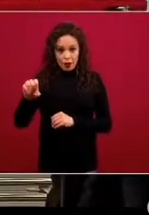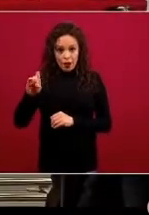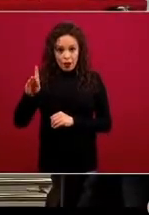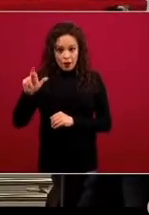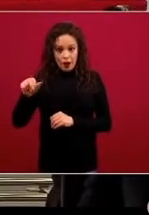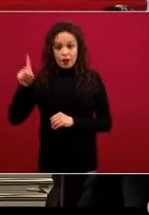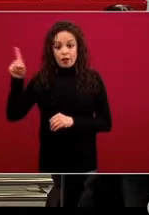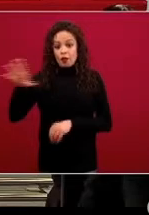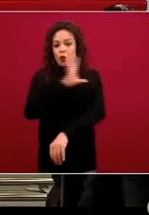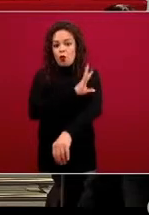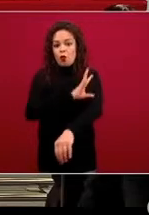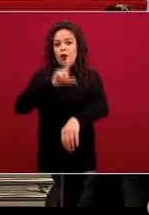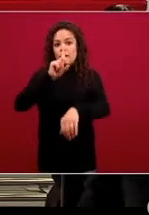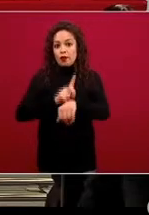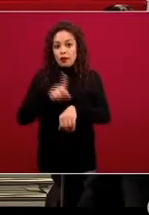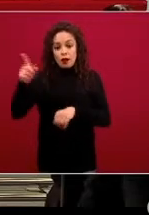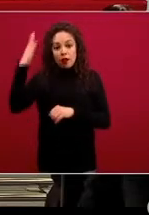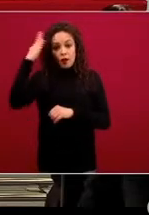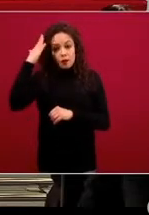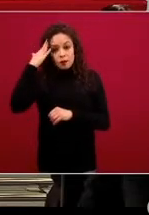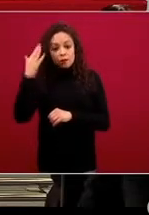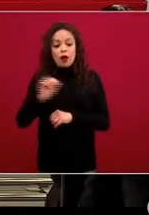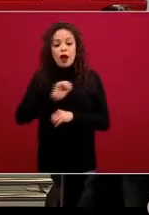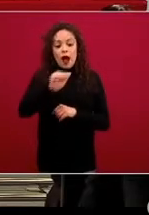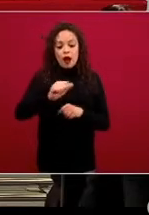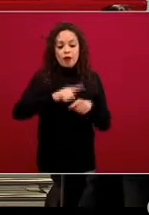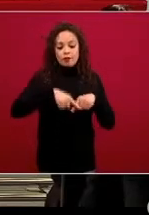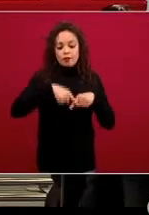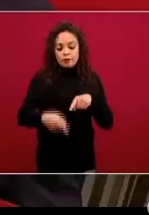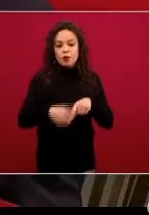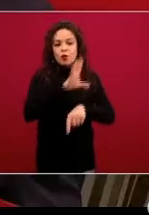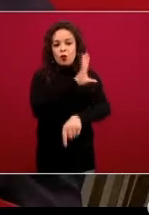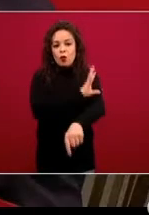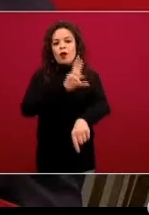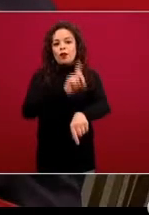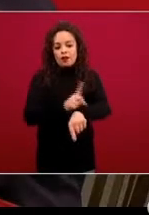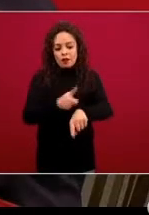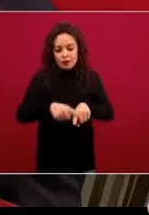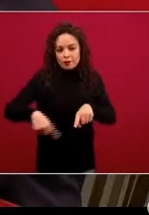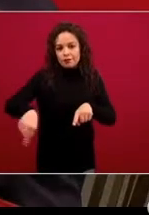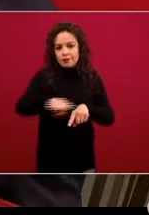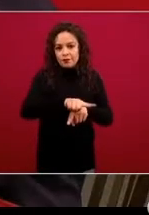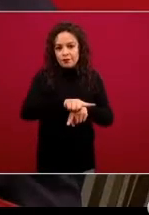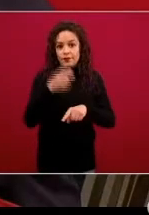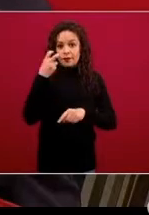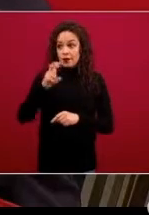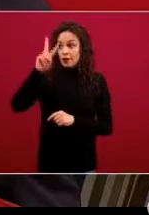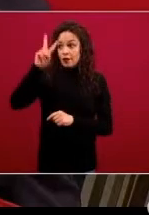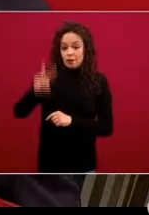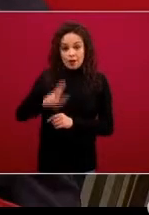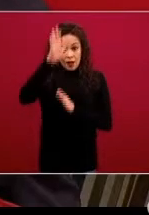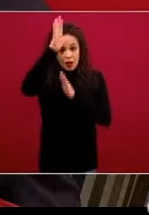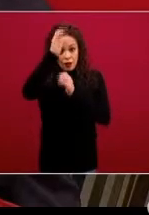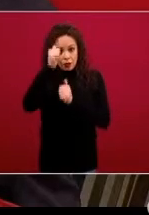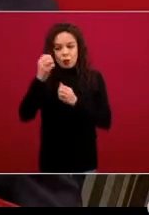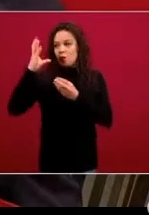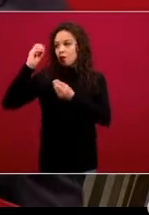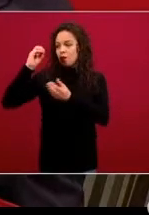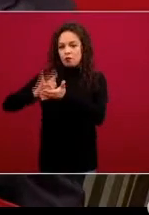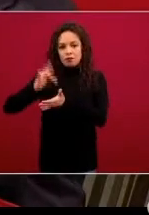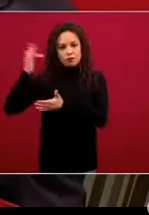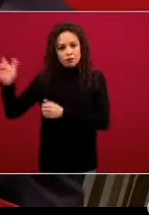course, we really appreciate how the private sector has been working with us as well. We talked with them again this